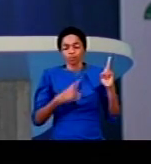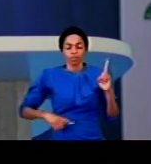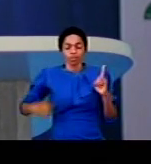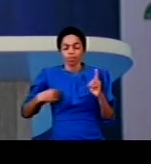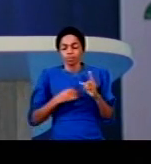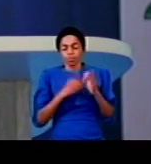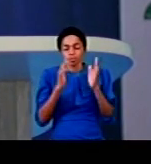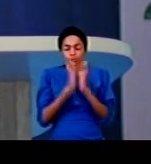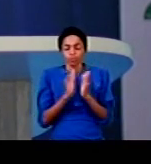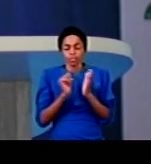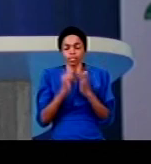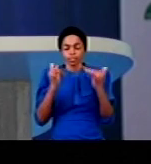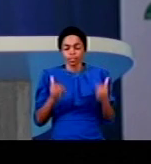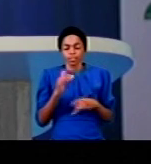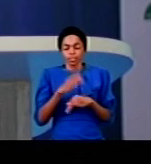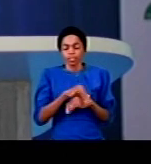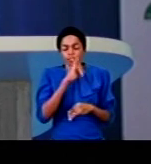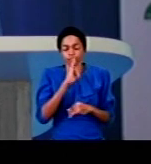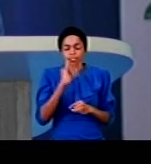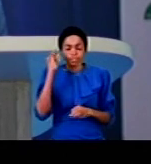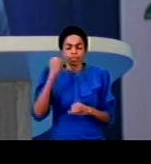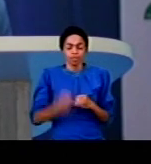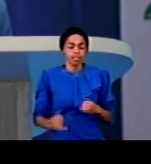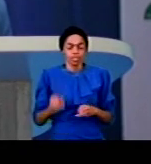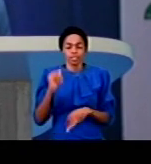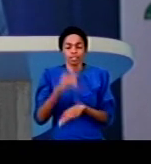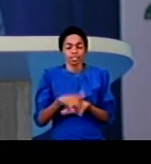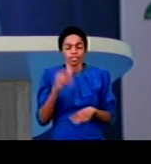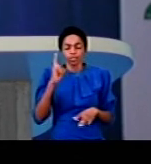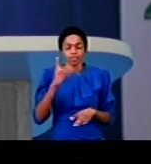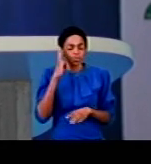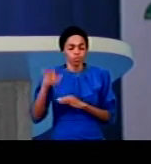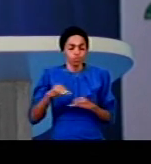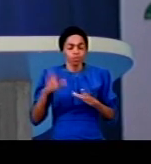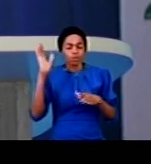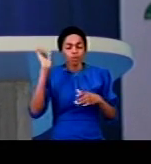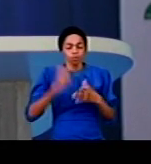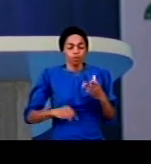started. Sinners will be saved tonight.